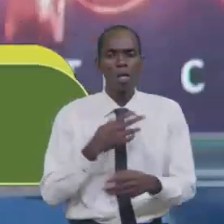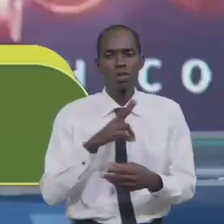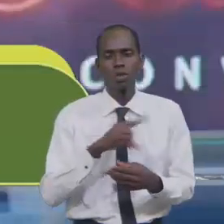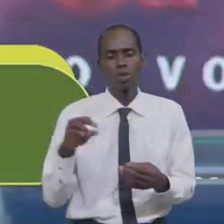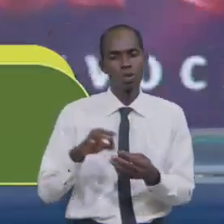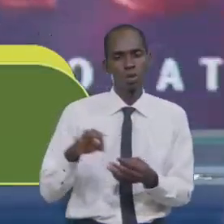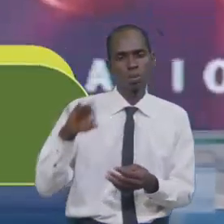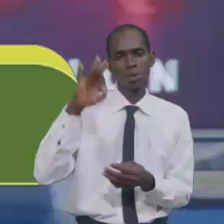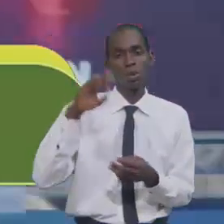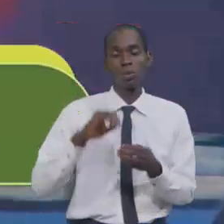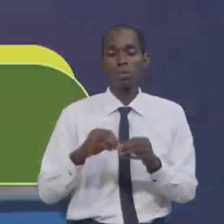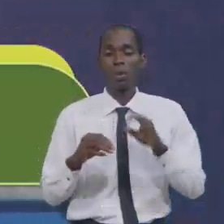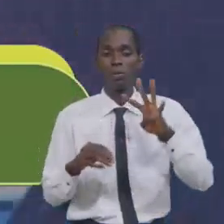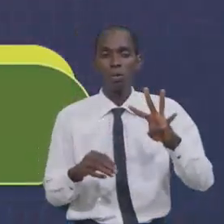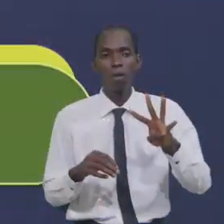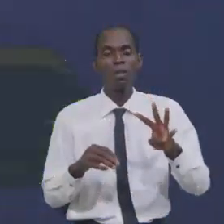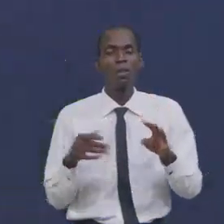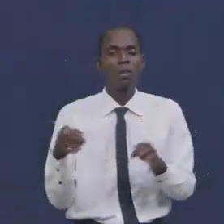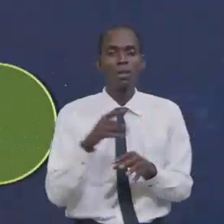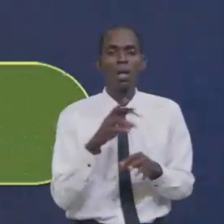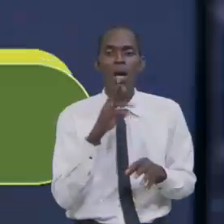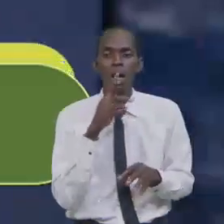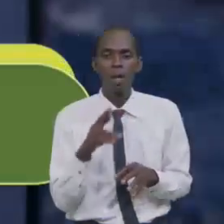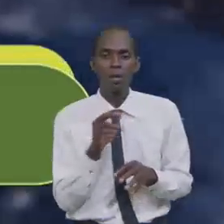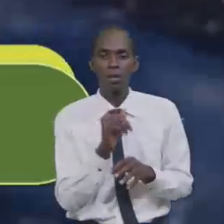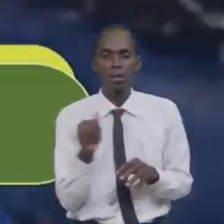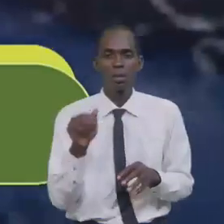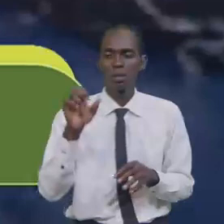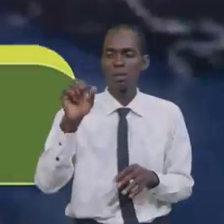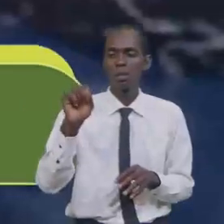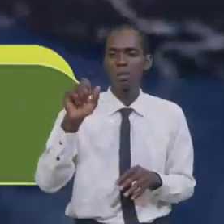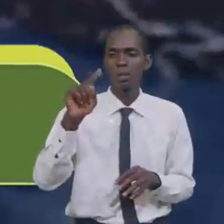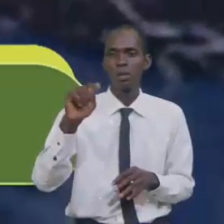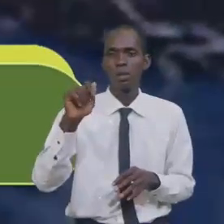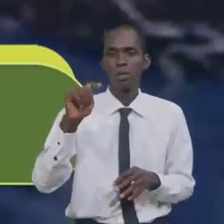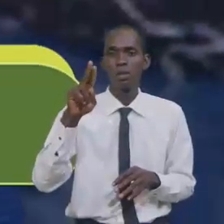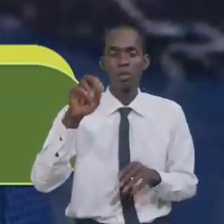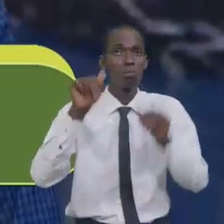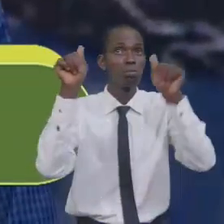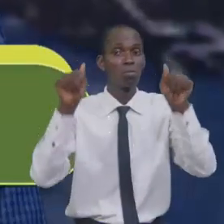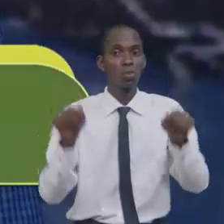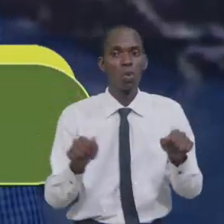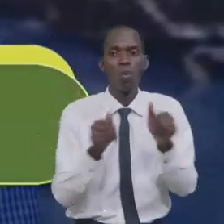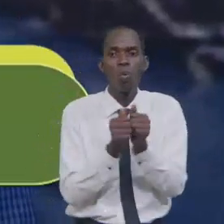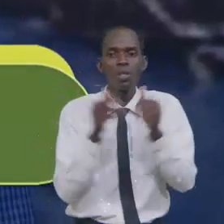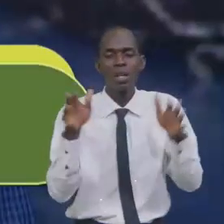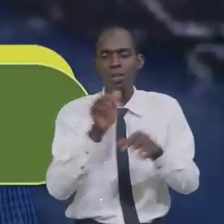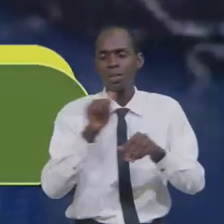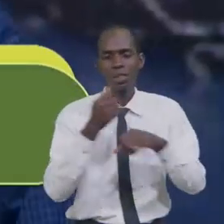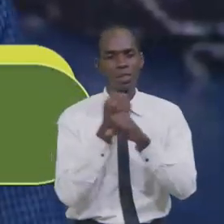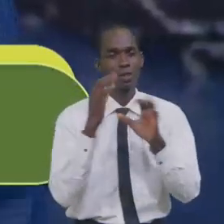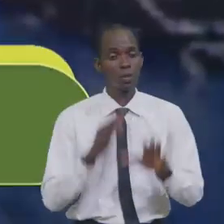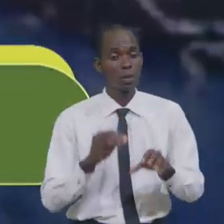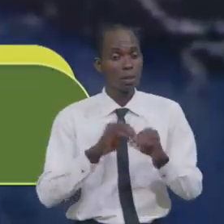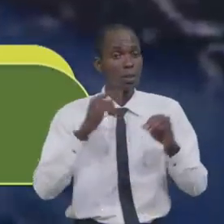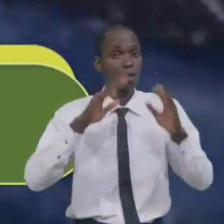is stature without a savior. In the community, they try to have a great stature.